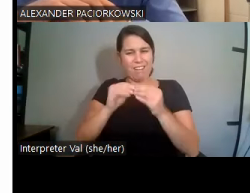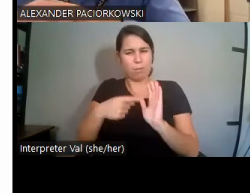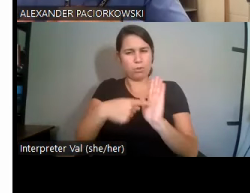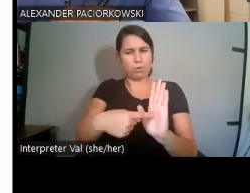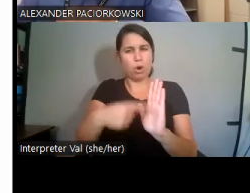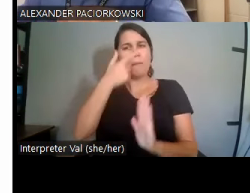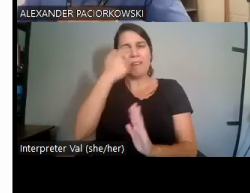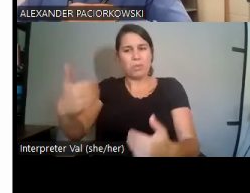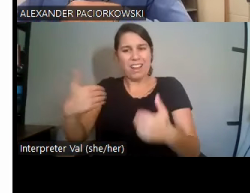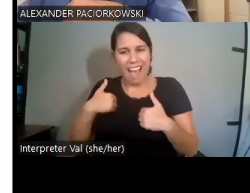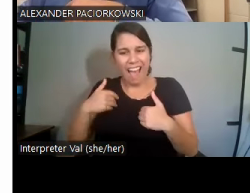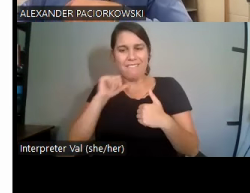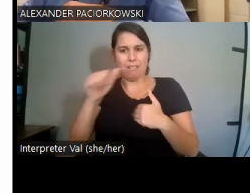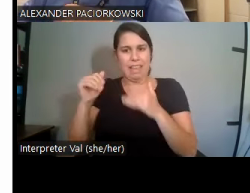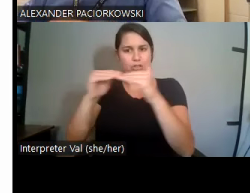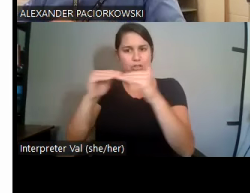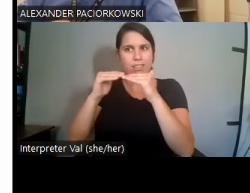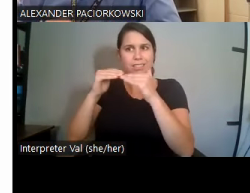United States.